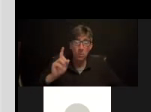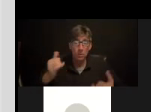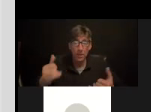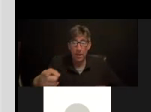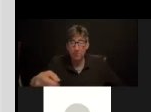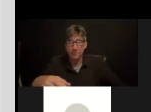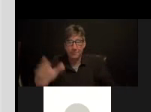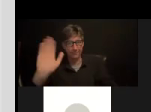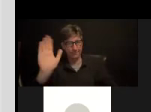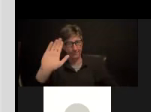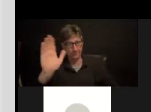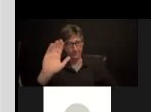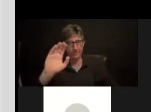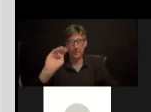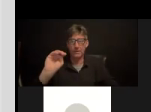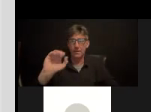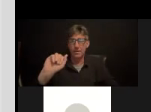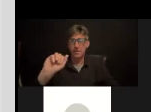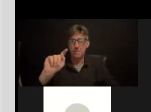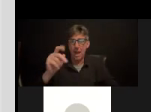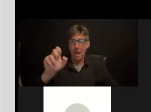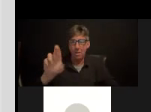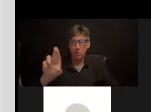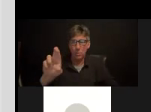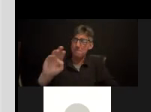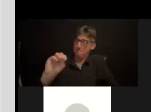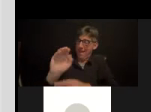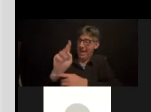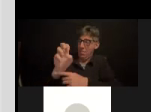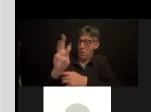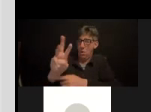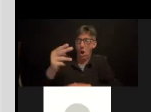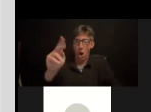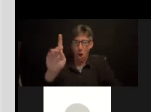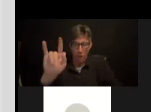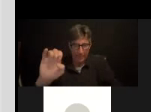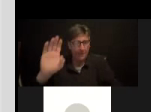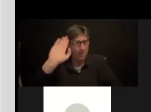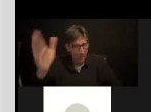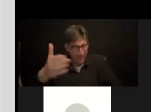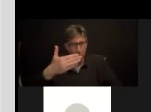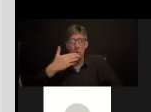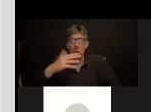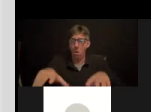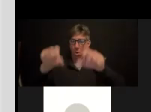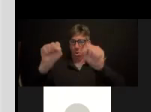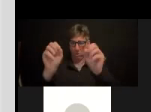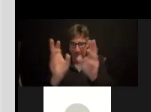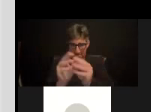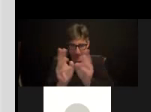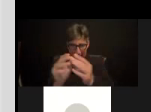Hi, yes. My name is Matthew Hardy. Thank you so much for having this virtual meeting today. I really